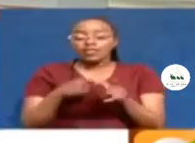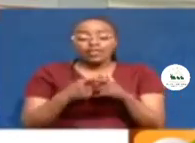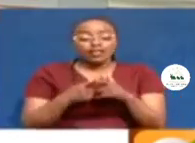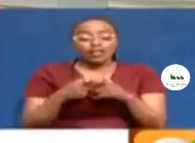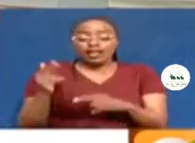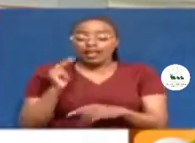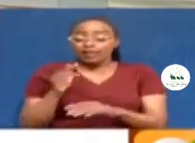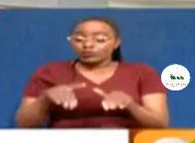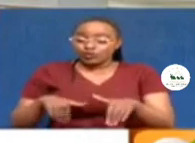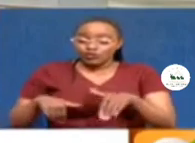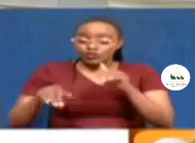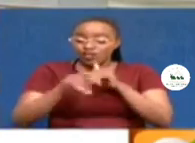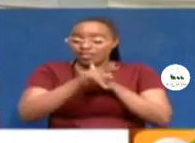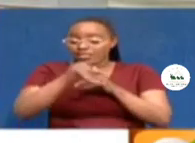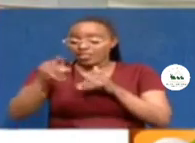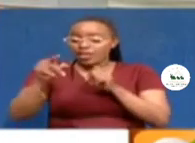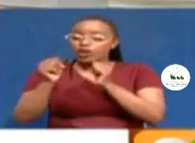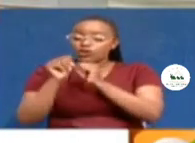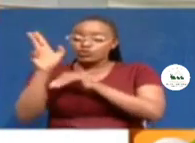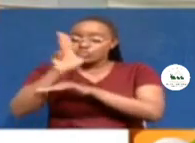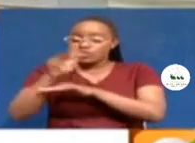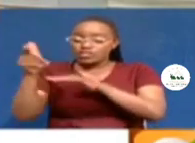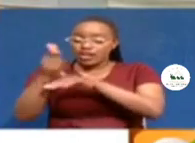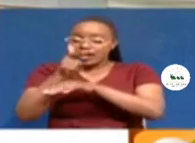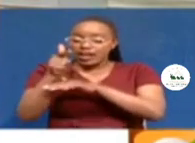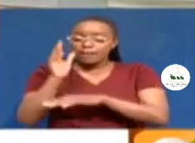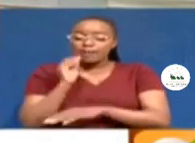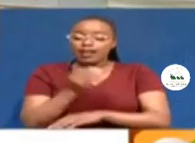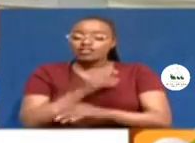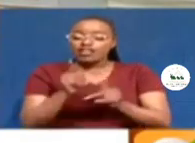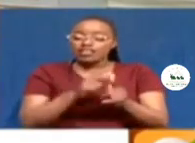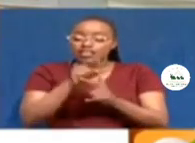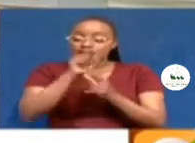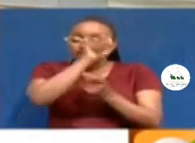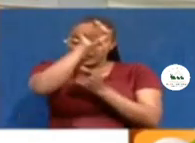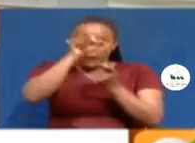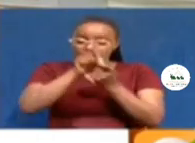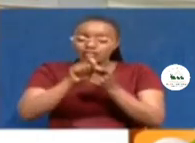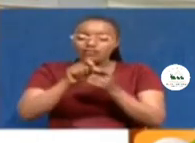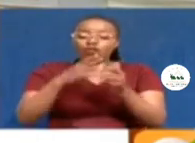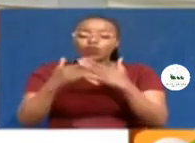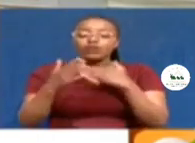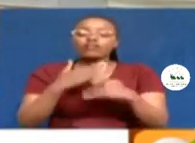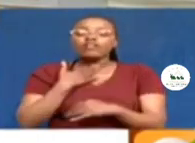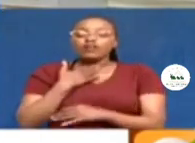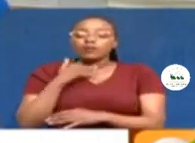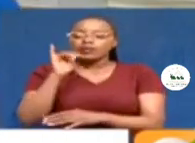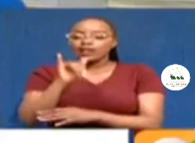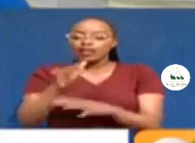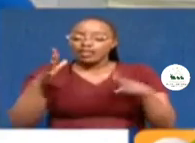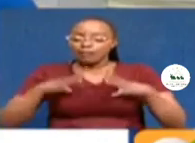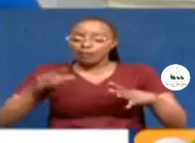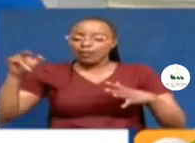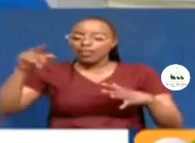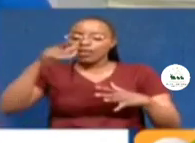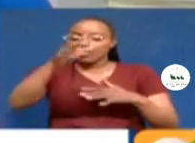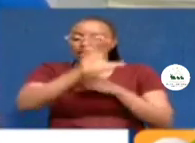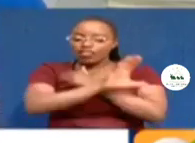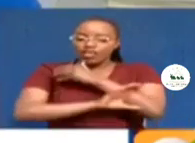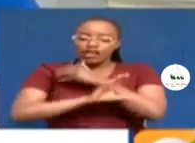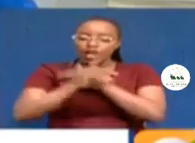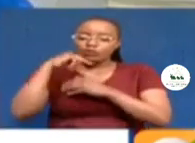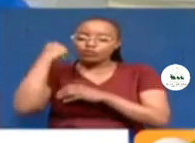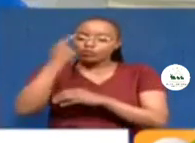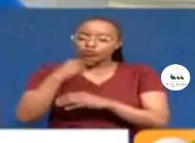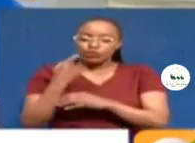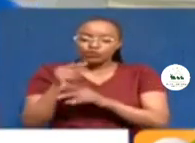that we are going to follow them with our cameras. And that is exactly what they want. There are people in this country who will